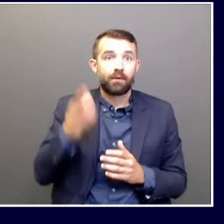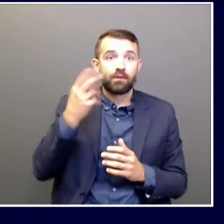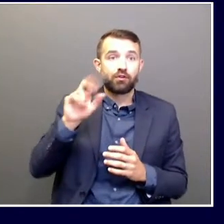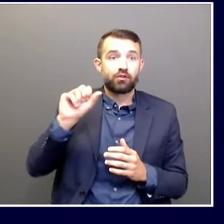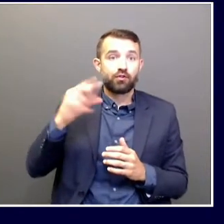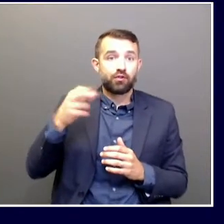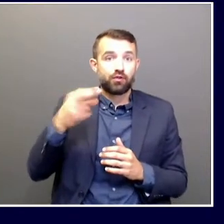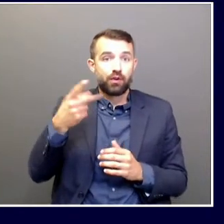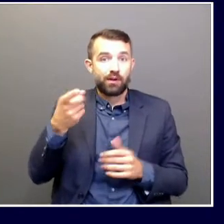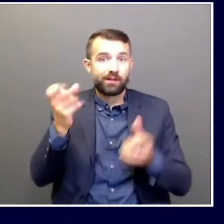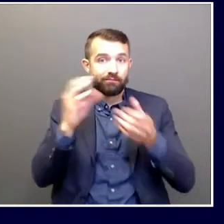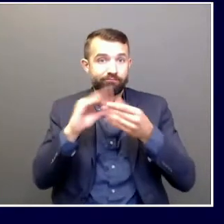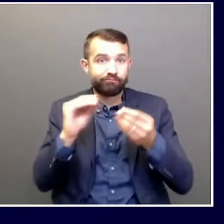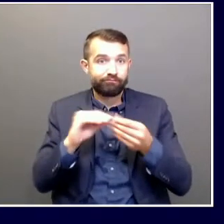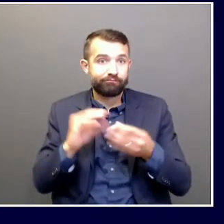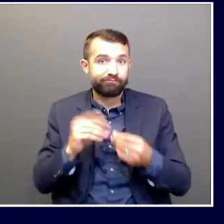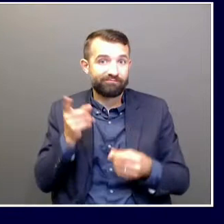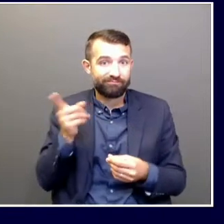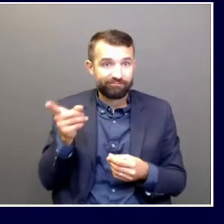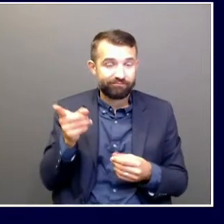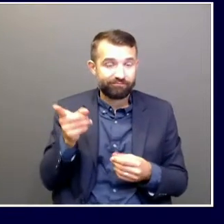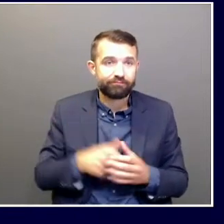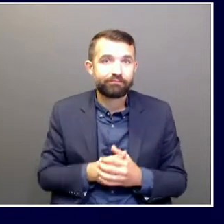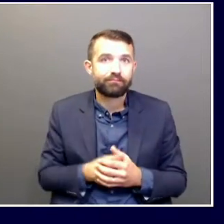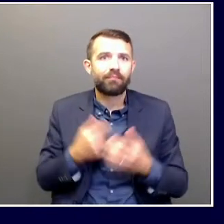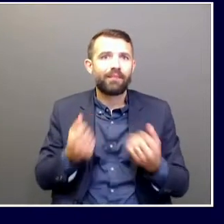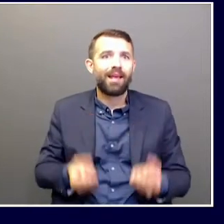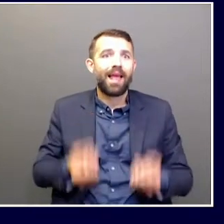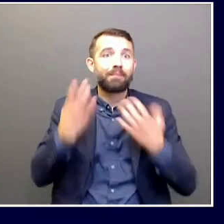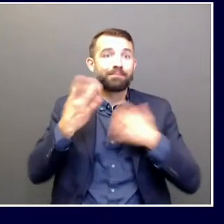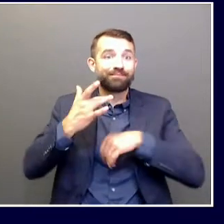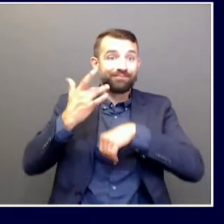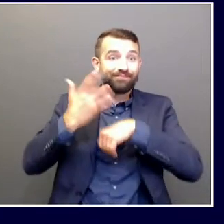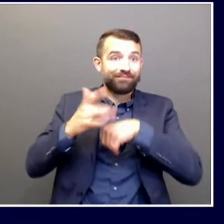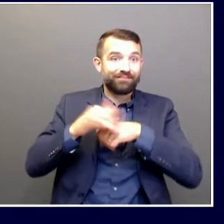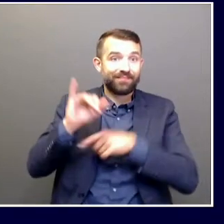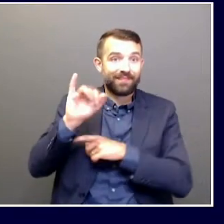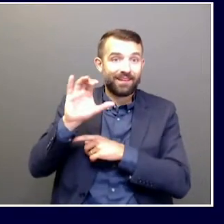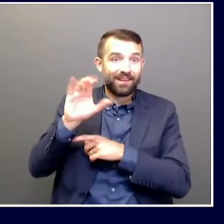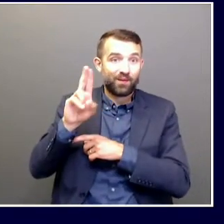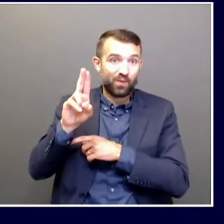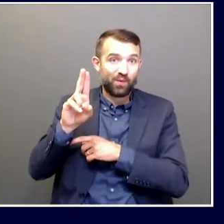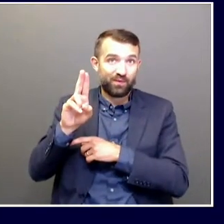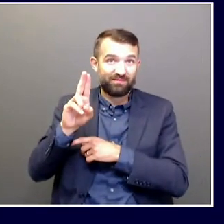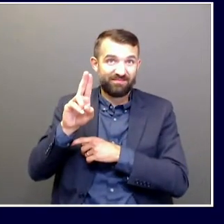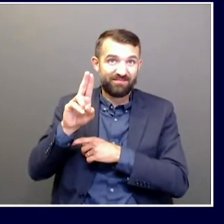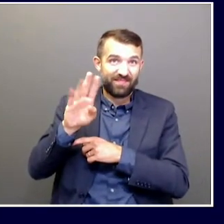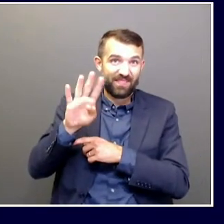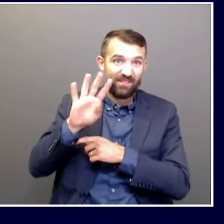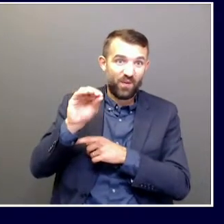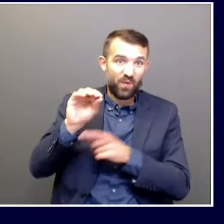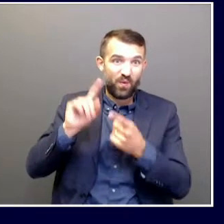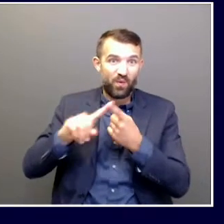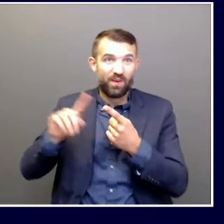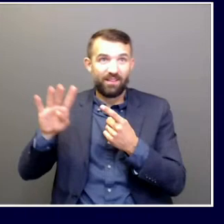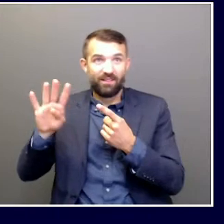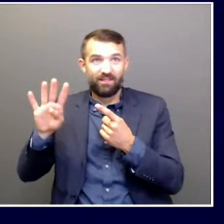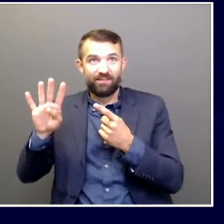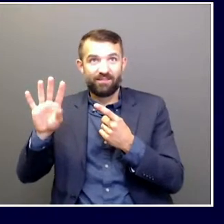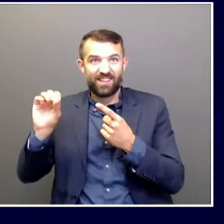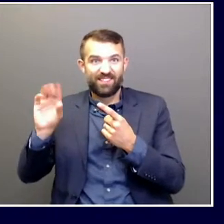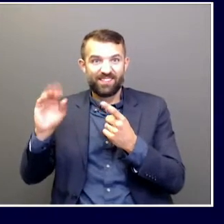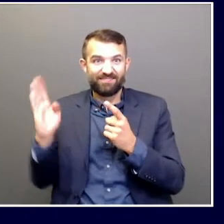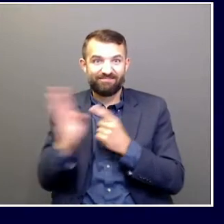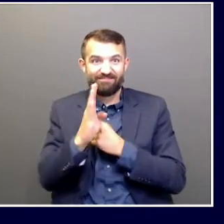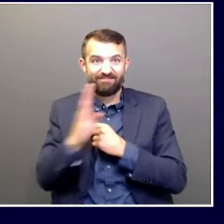hovering in the 40s and 50s in the number of available ICU beds, which is within the margin that we don't think we need to get to that next level of